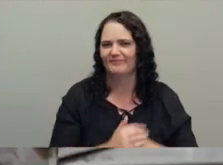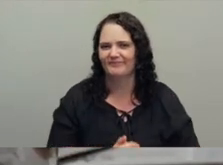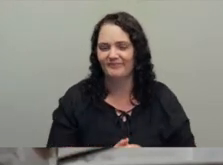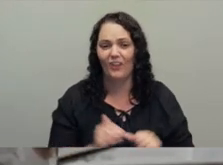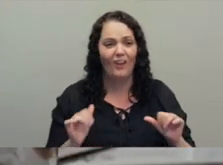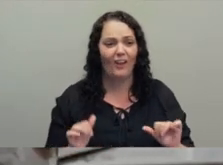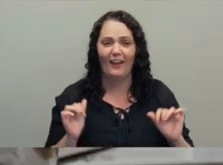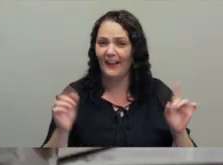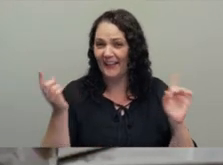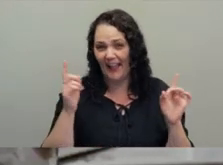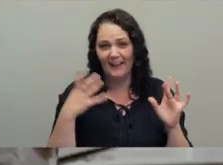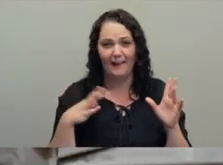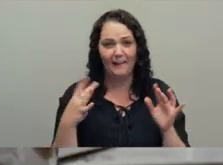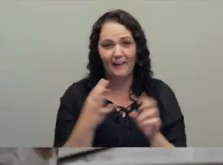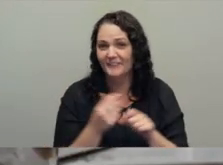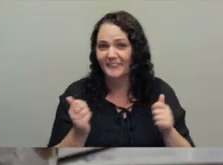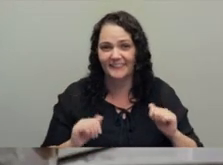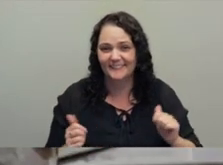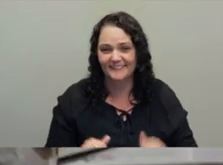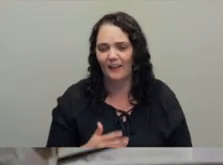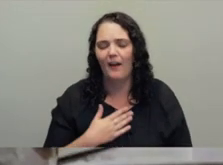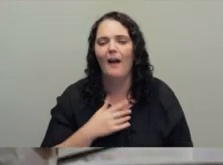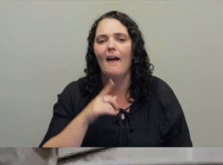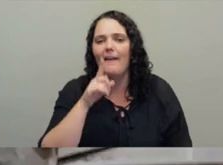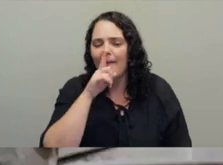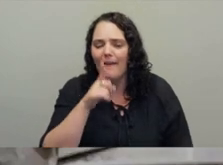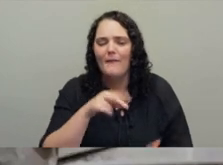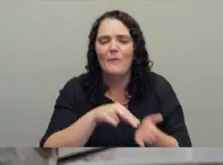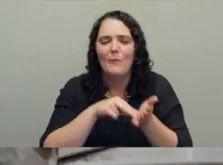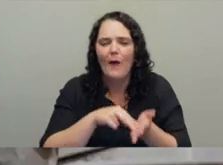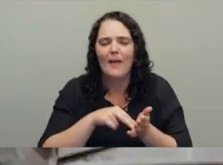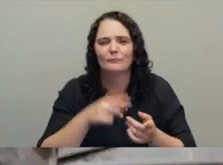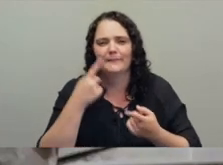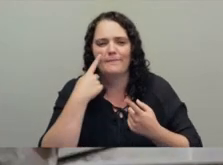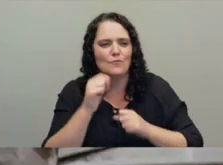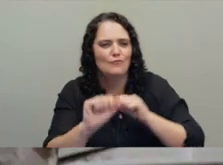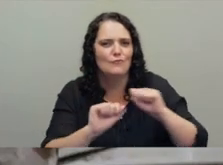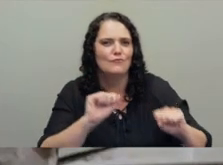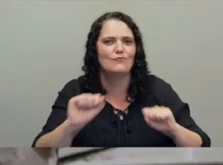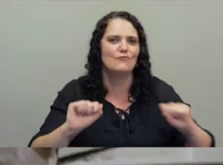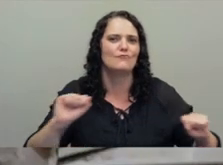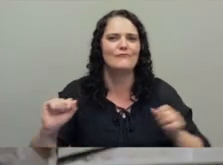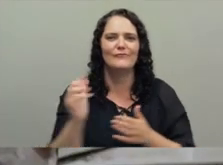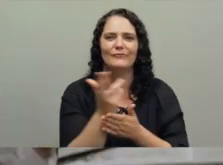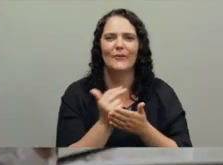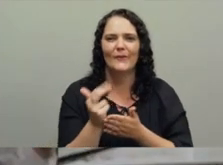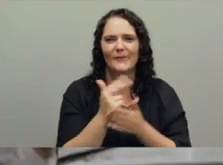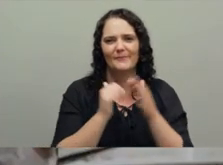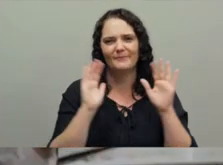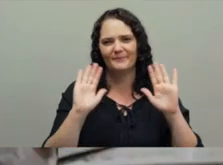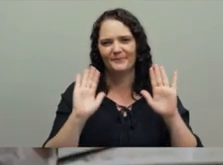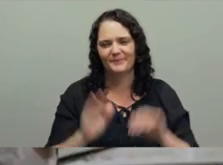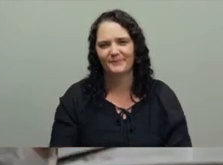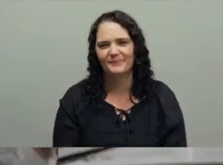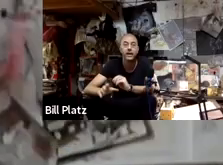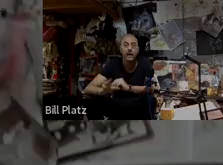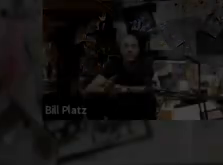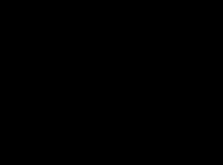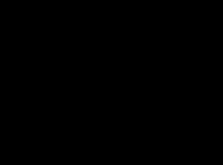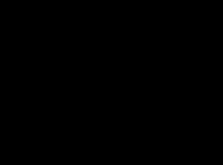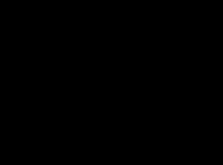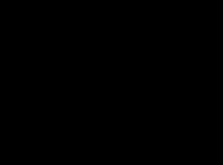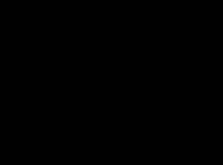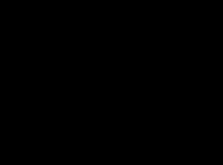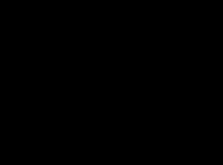afraid I'm going to have to sign off. I can't wait to see all of your bad drawings. Thank you so much for joining me here this morning, y'all. It's been fantastic.